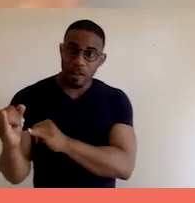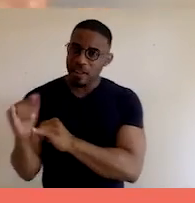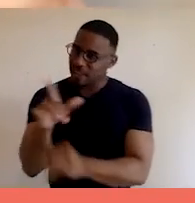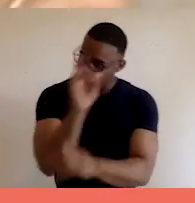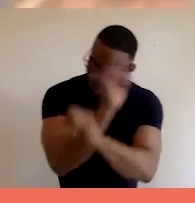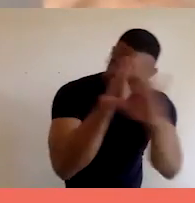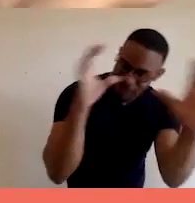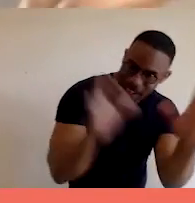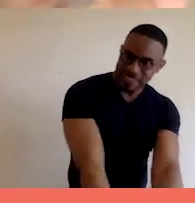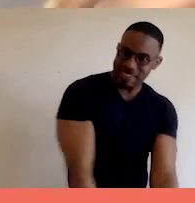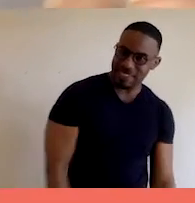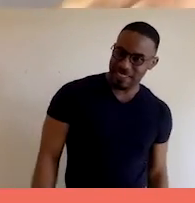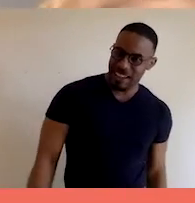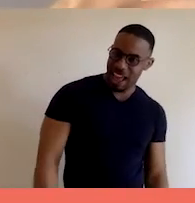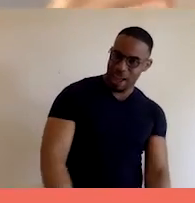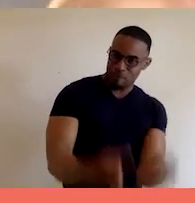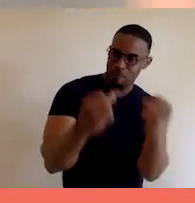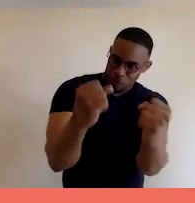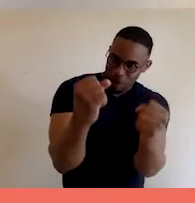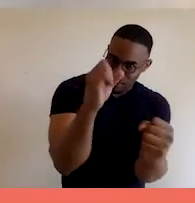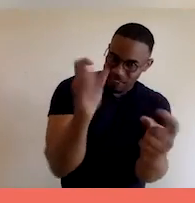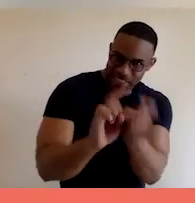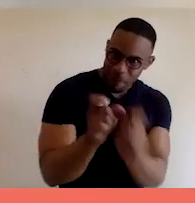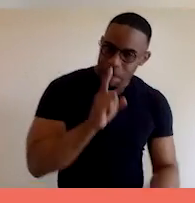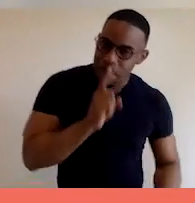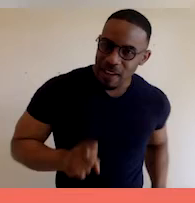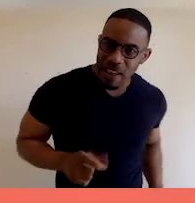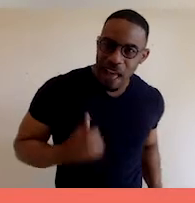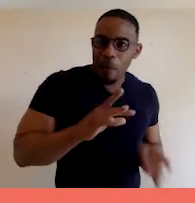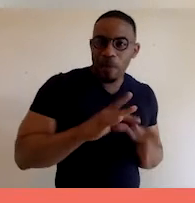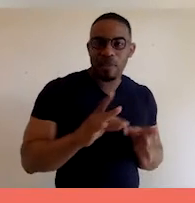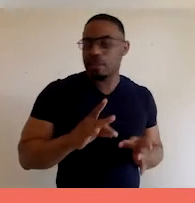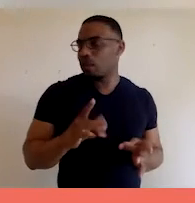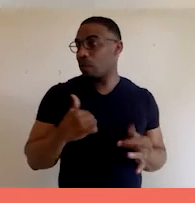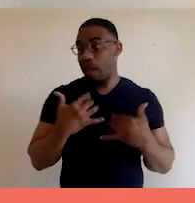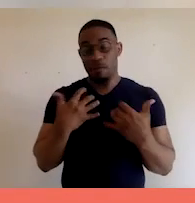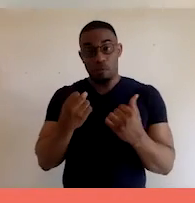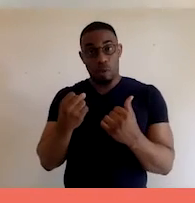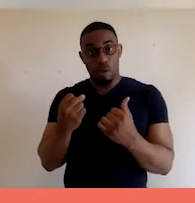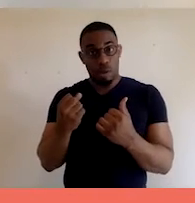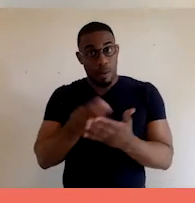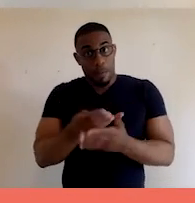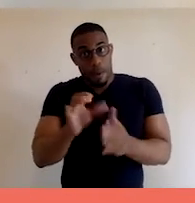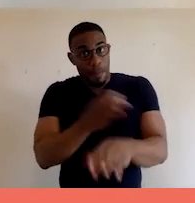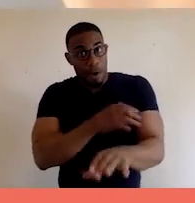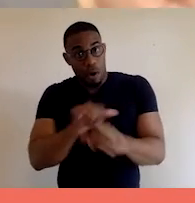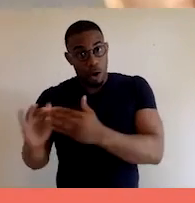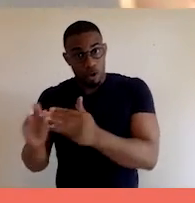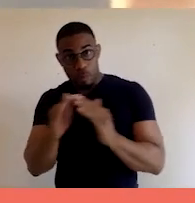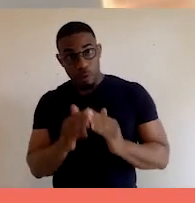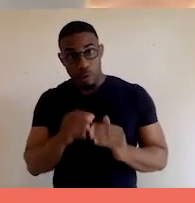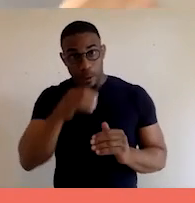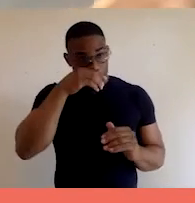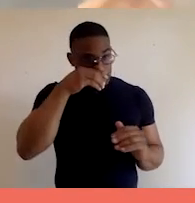you imagine how strong that change would be? I always say we have strong buying power in our communities. If we team